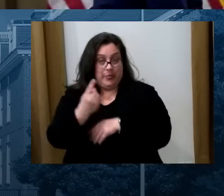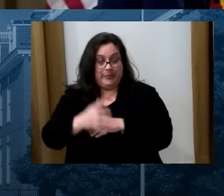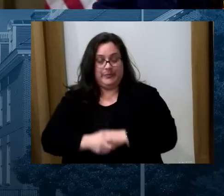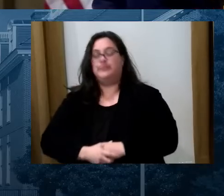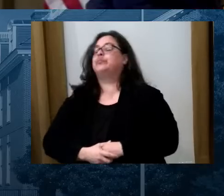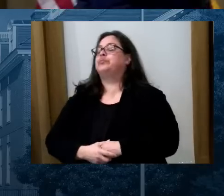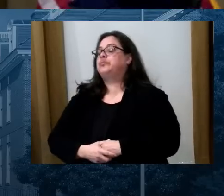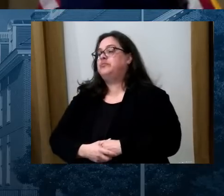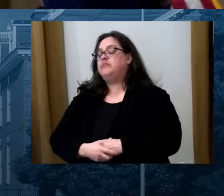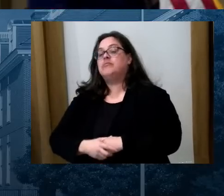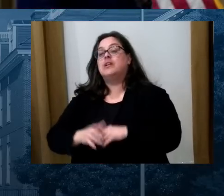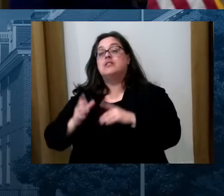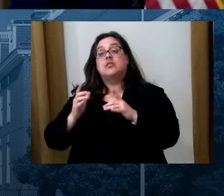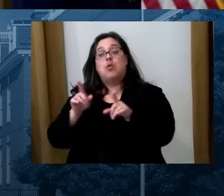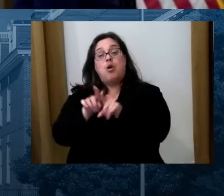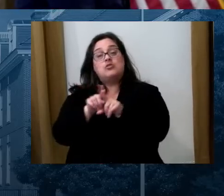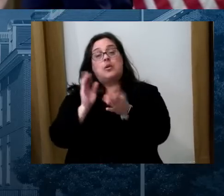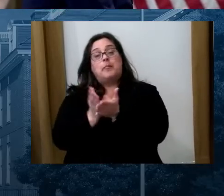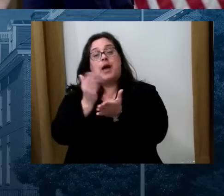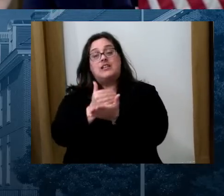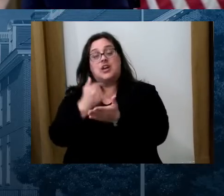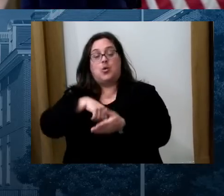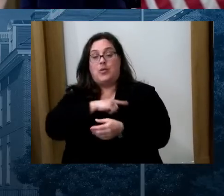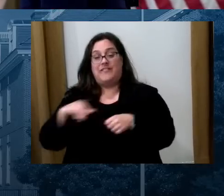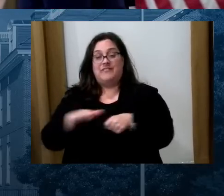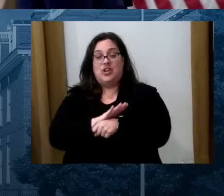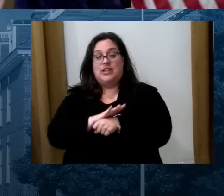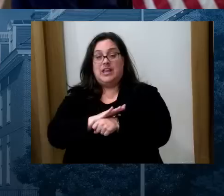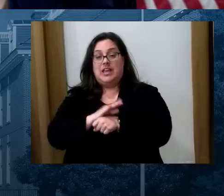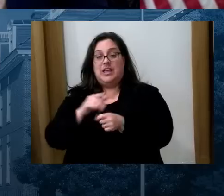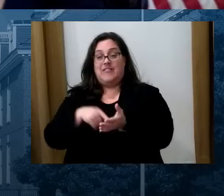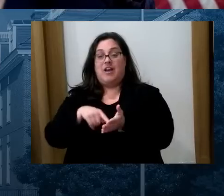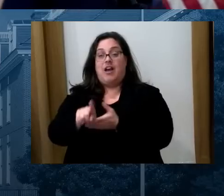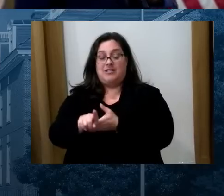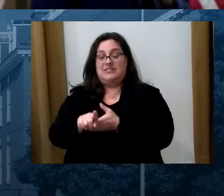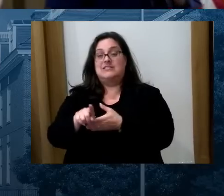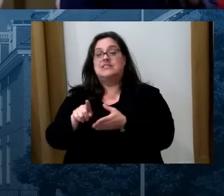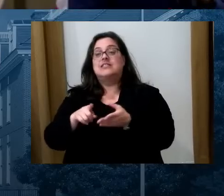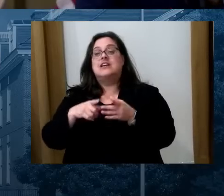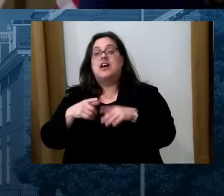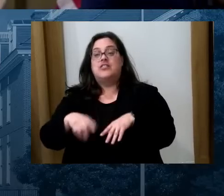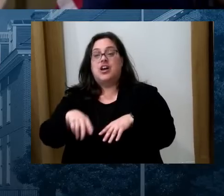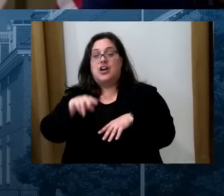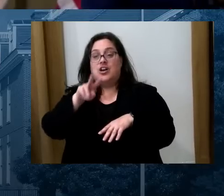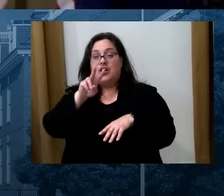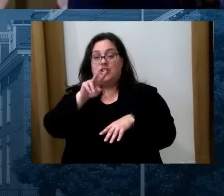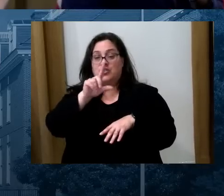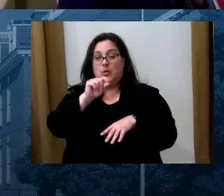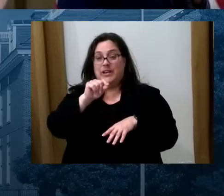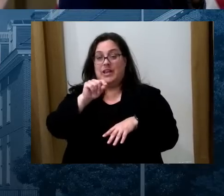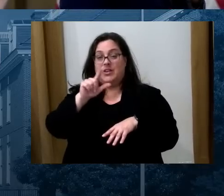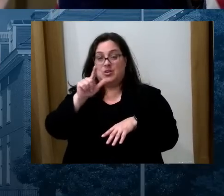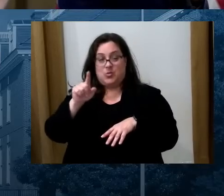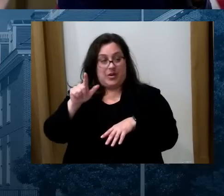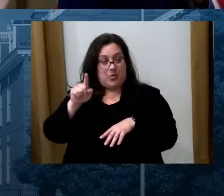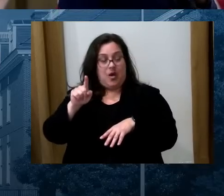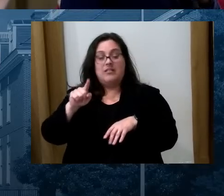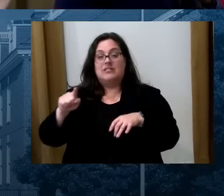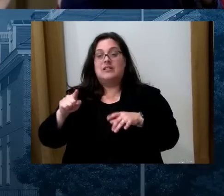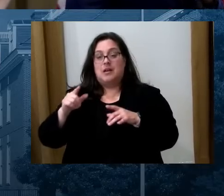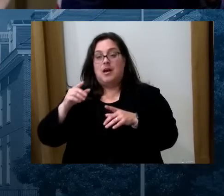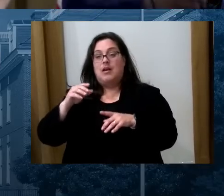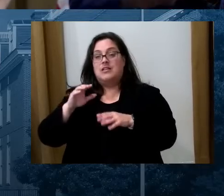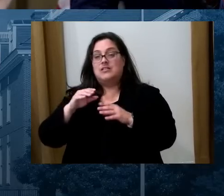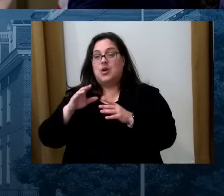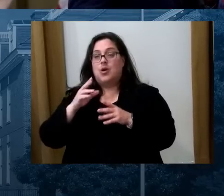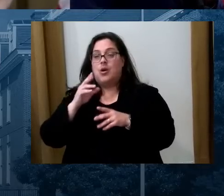We also, in this budget, fully fund the 2021 market rate study for purchase of care. So an